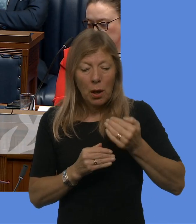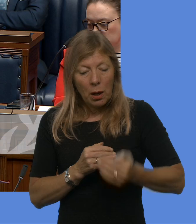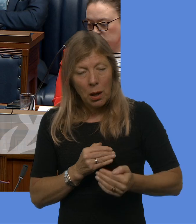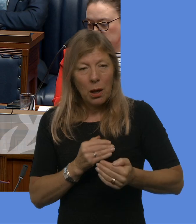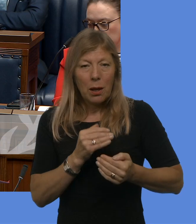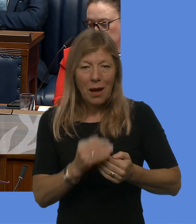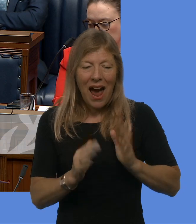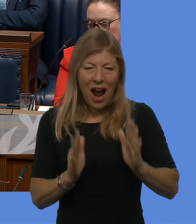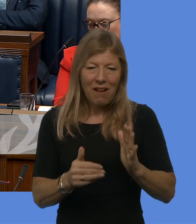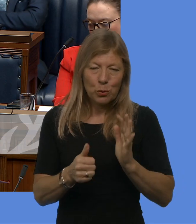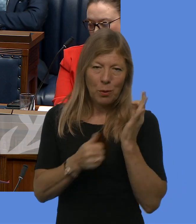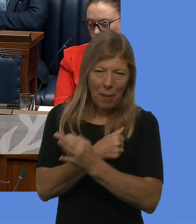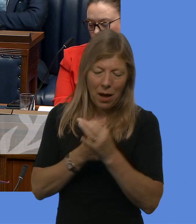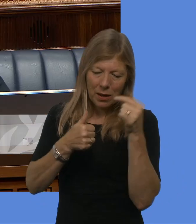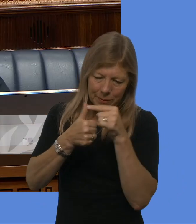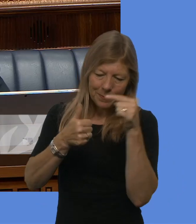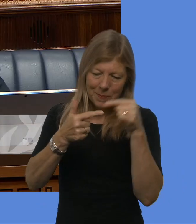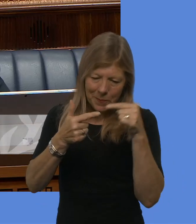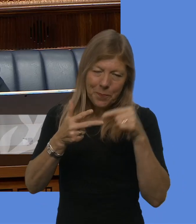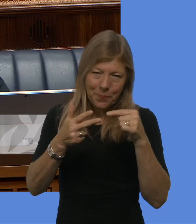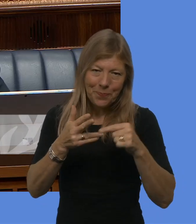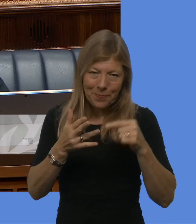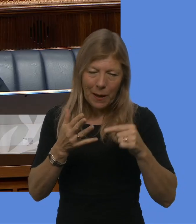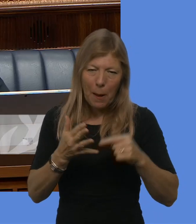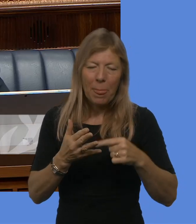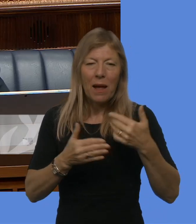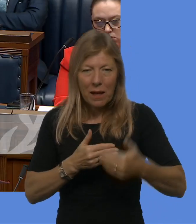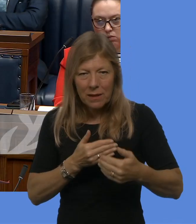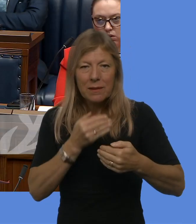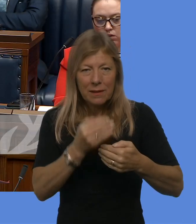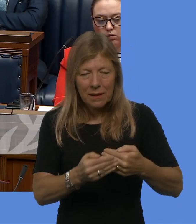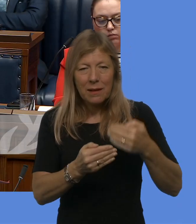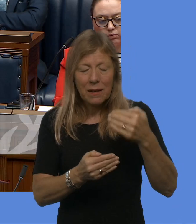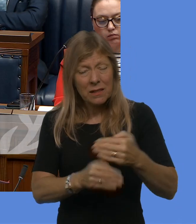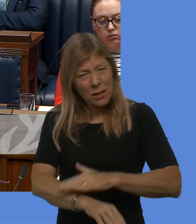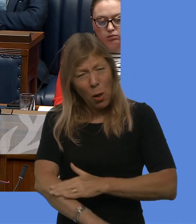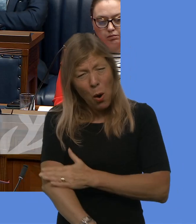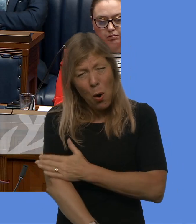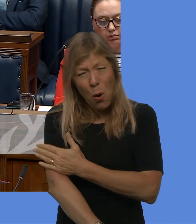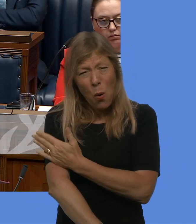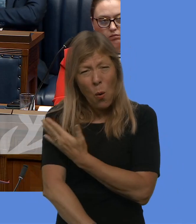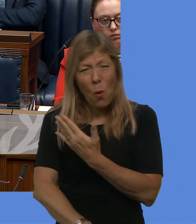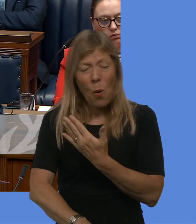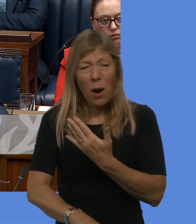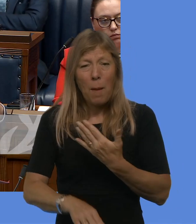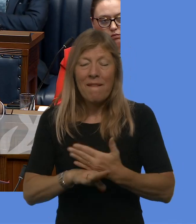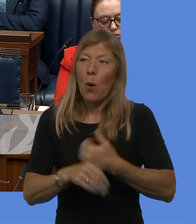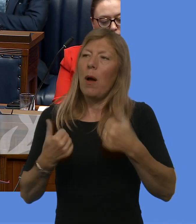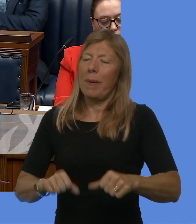move into that tender construction phase. And it is a frustration that I share, and